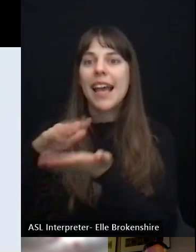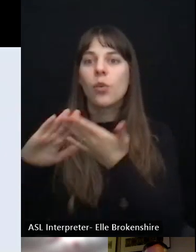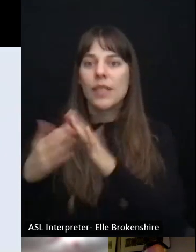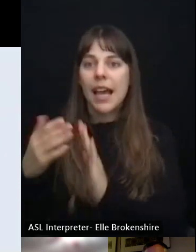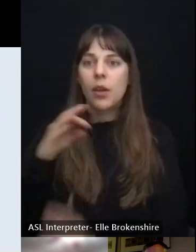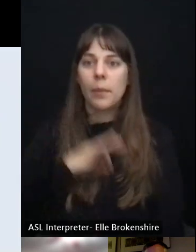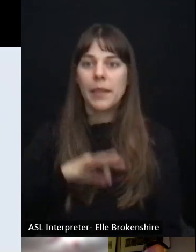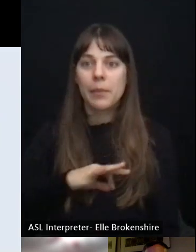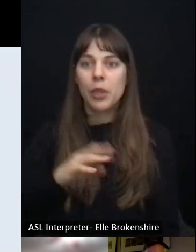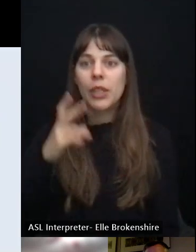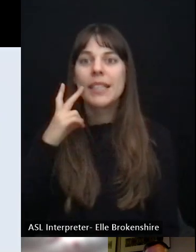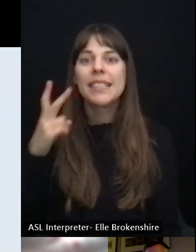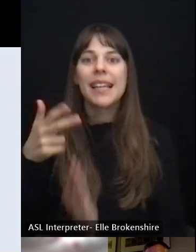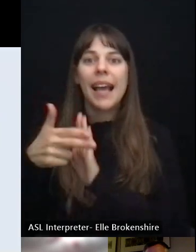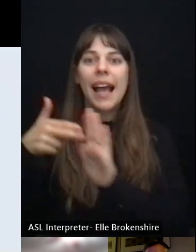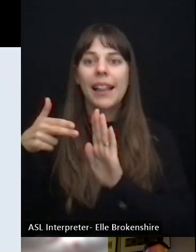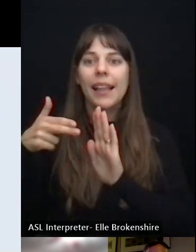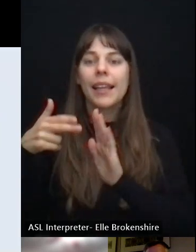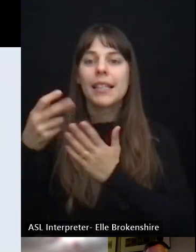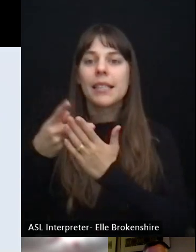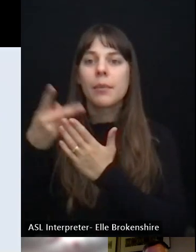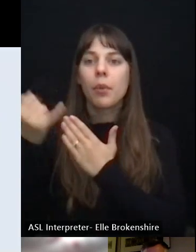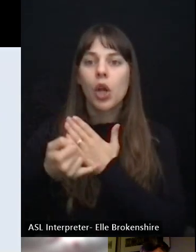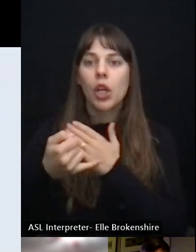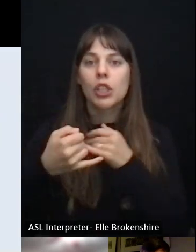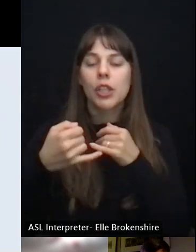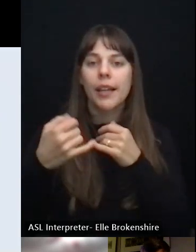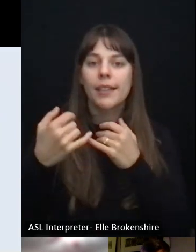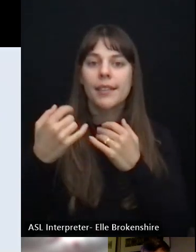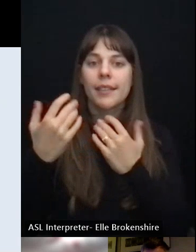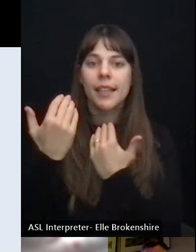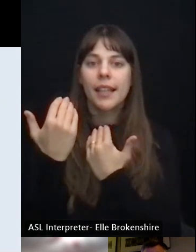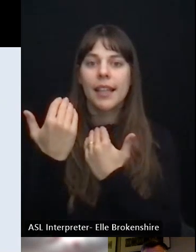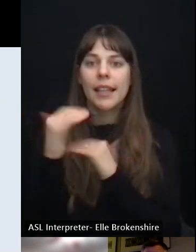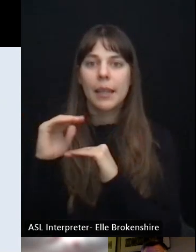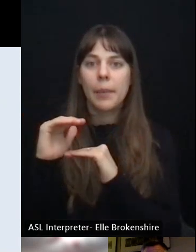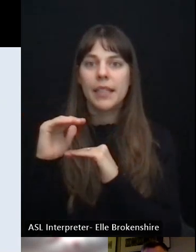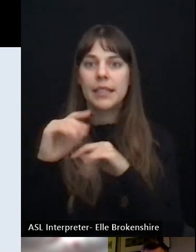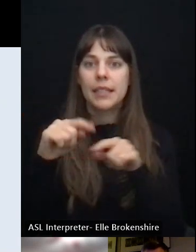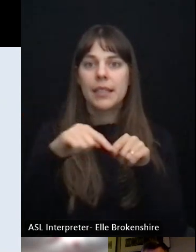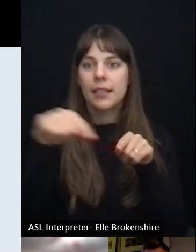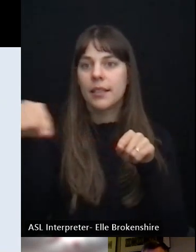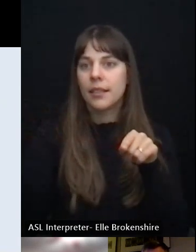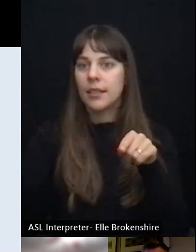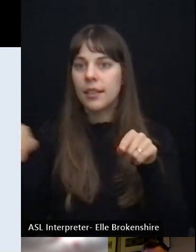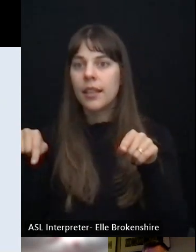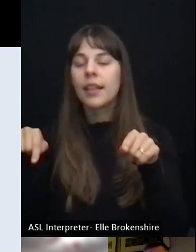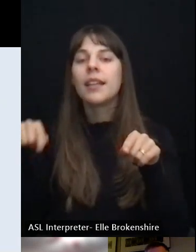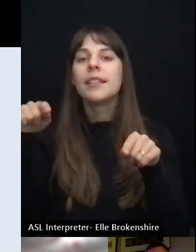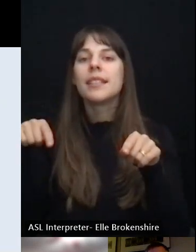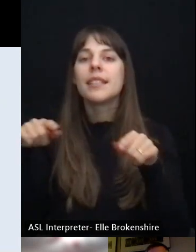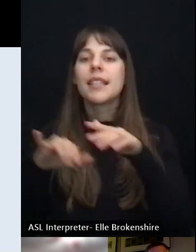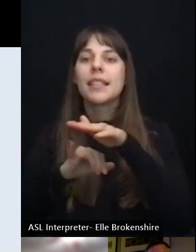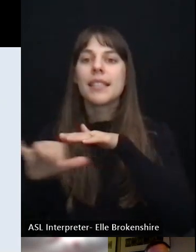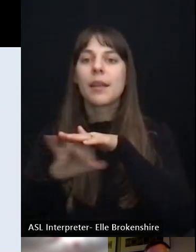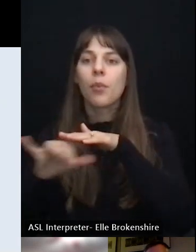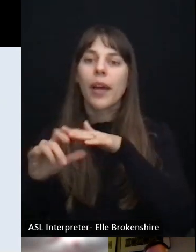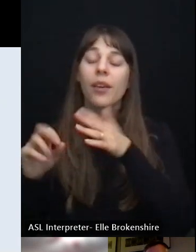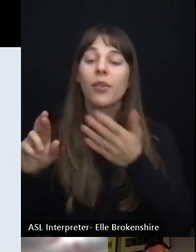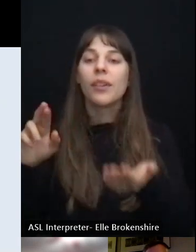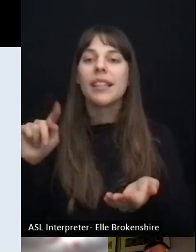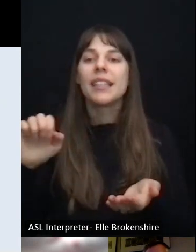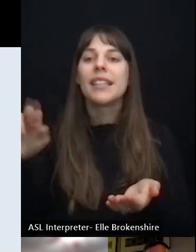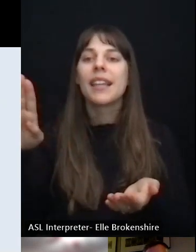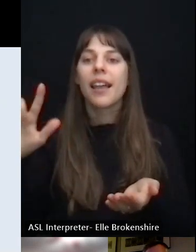the project limits is essentially the subway or the tunnel that's beneath the